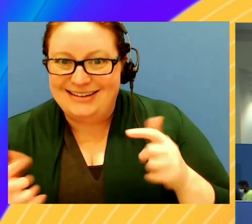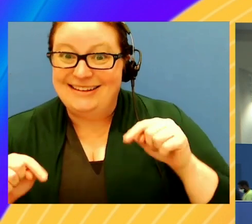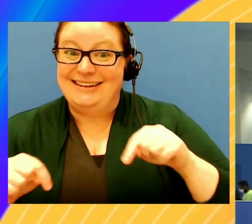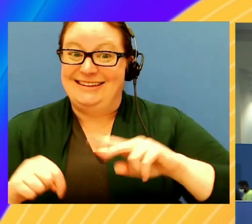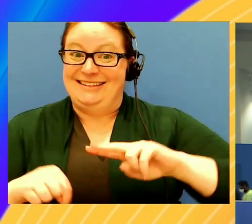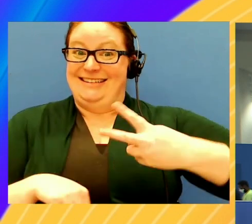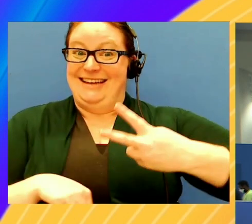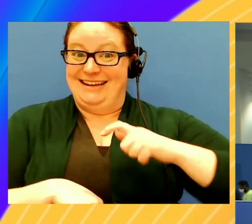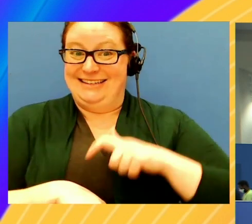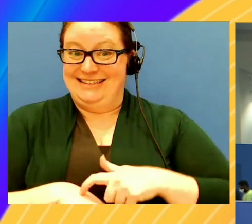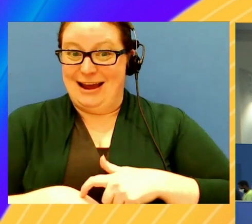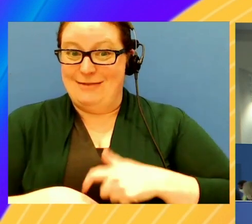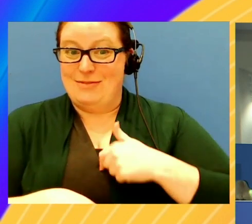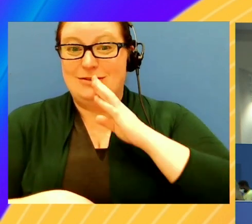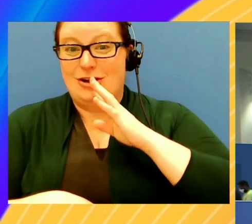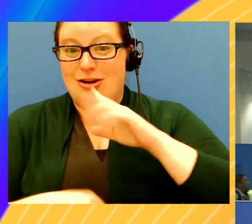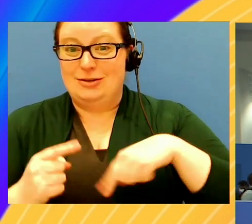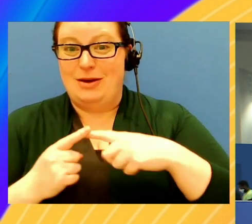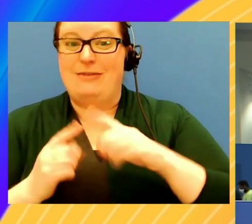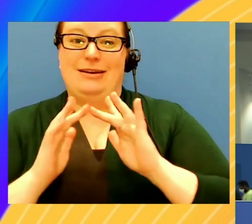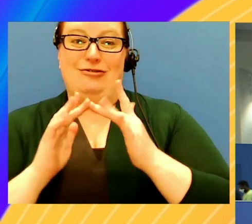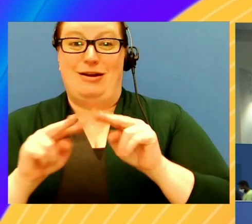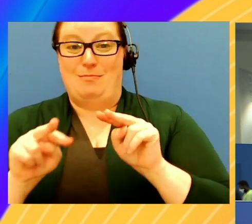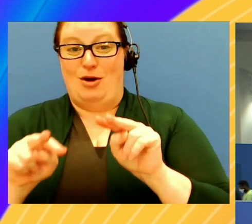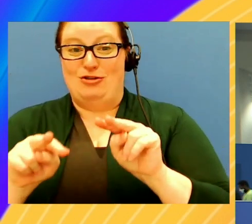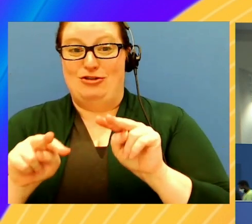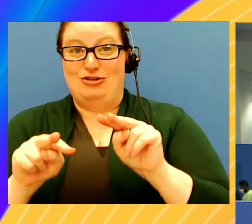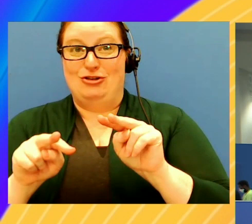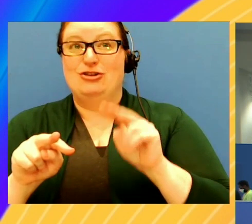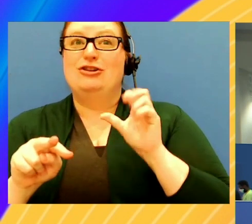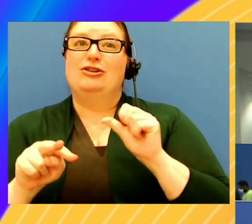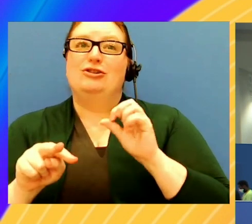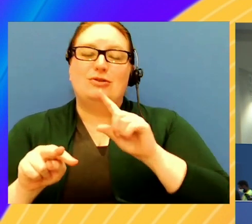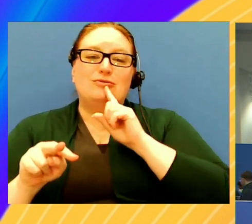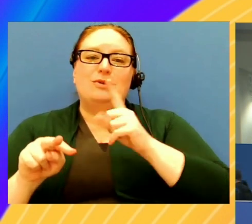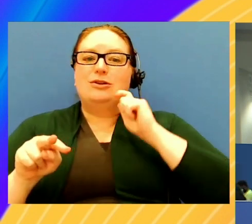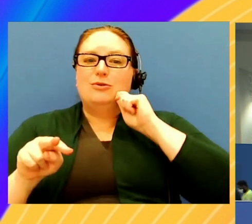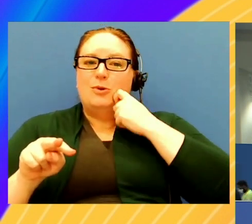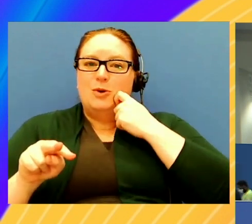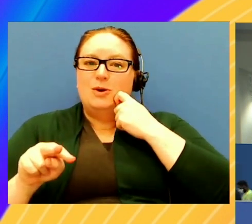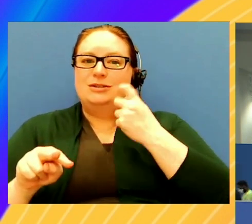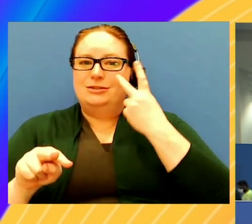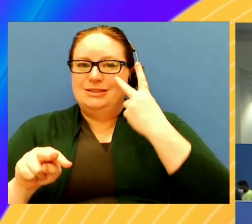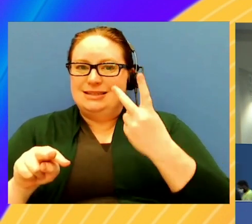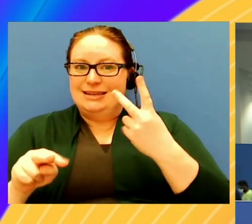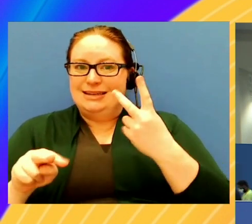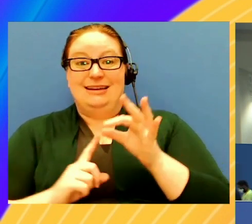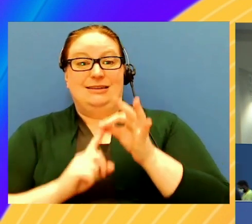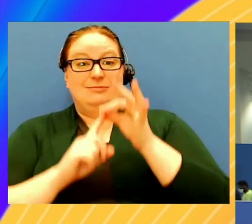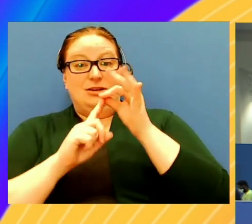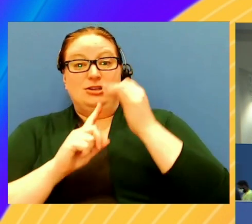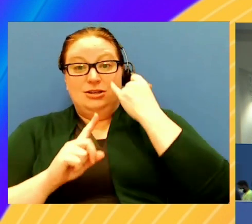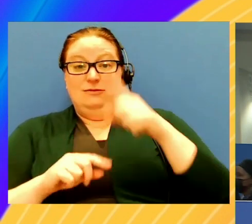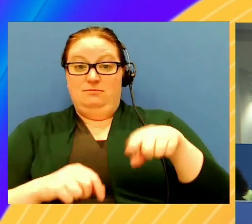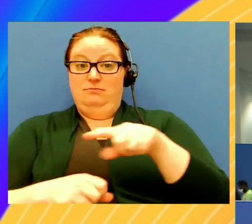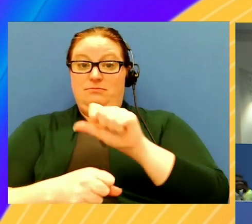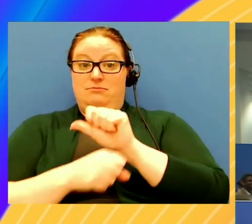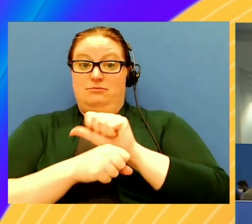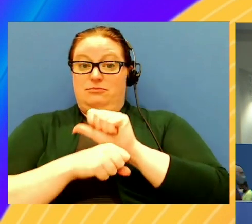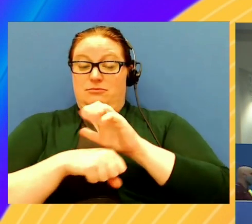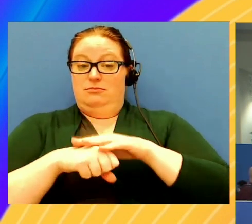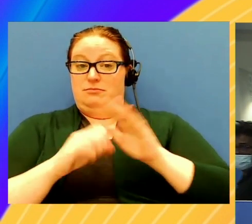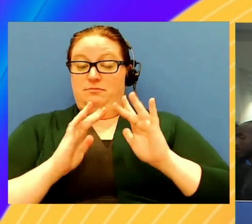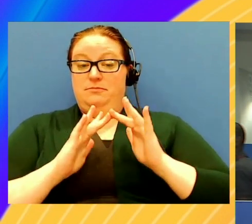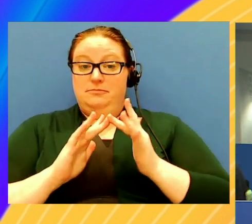I've talked about Internet Monitor, so it's good to see. I think it's a really cool thing, especially if you're working on like the